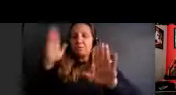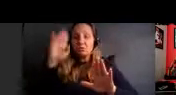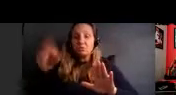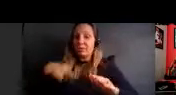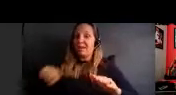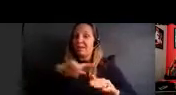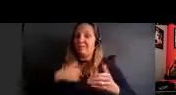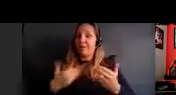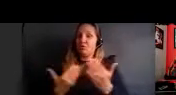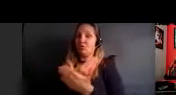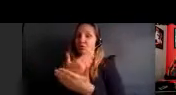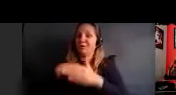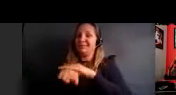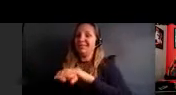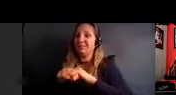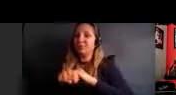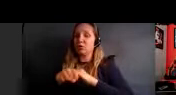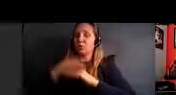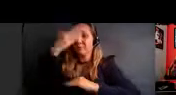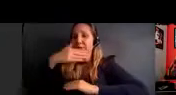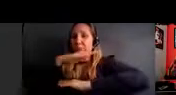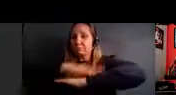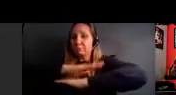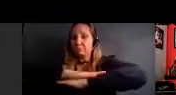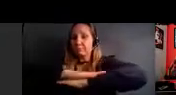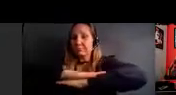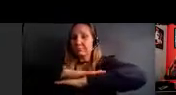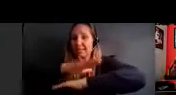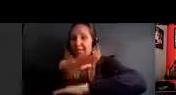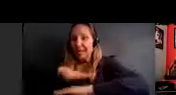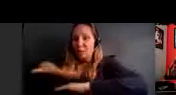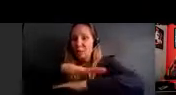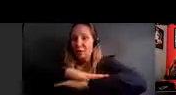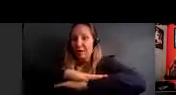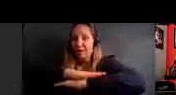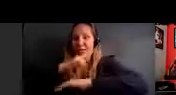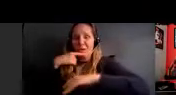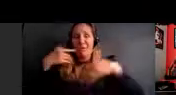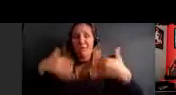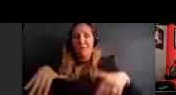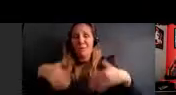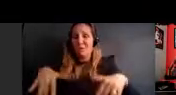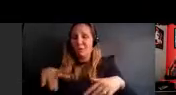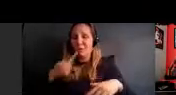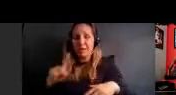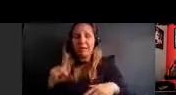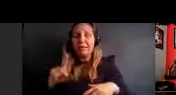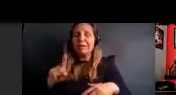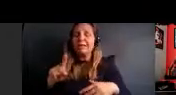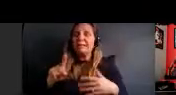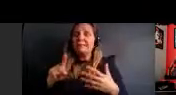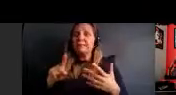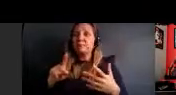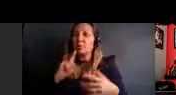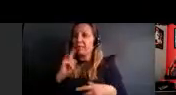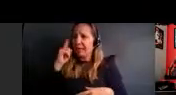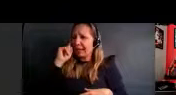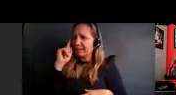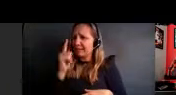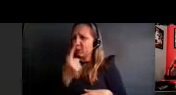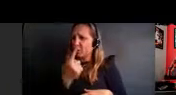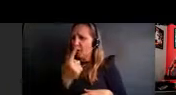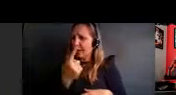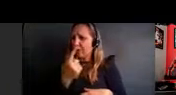accessible reception area that they've put in place that is completely like one half of actually it's 1/3 of the